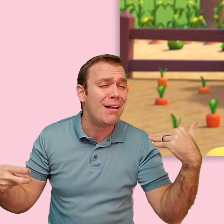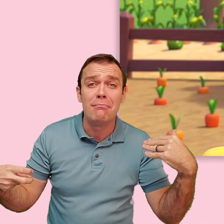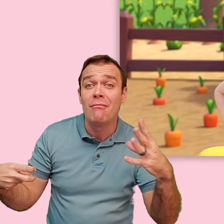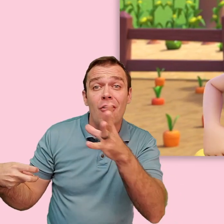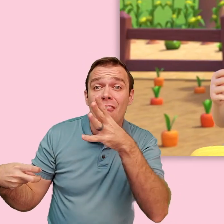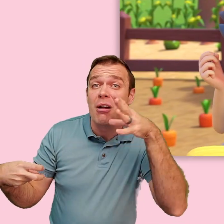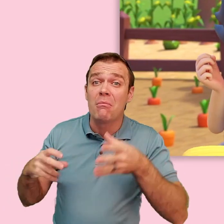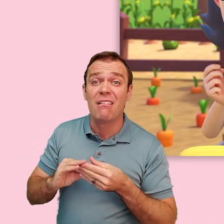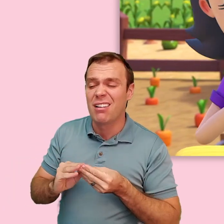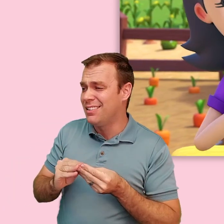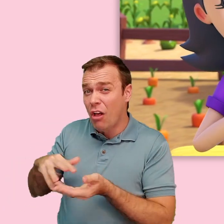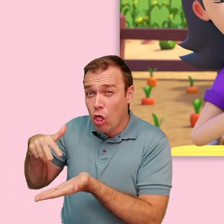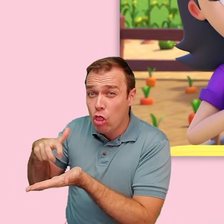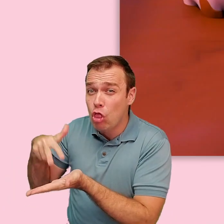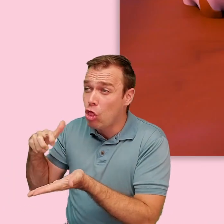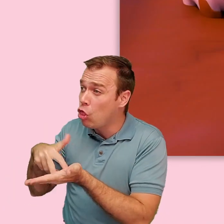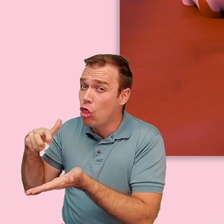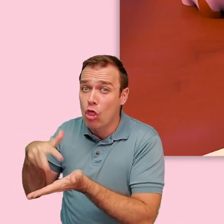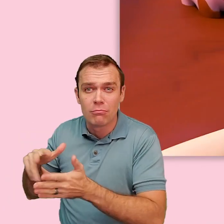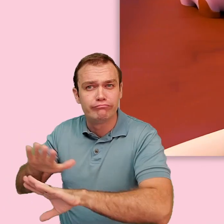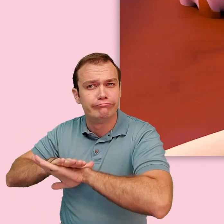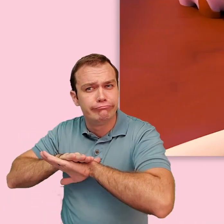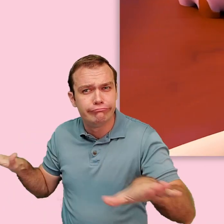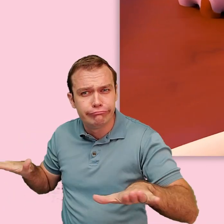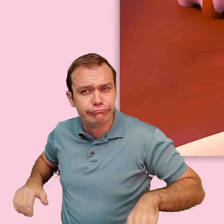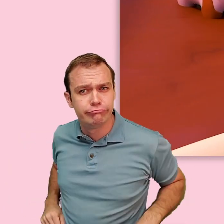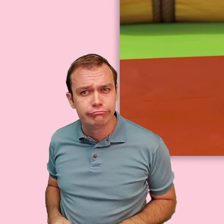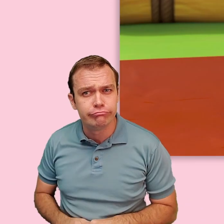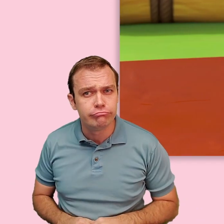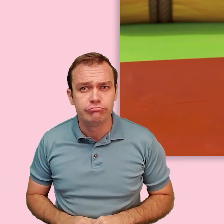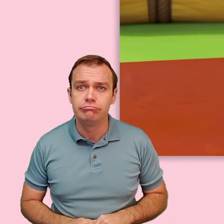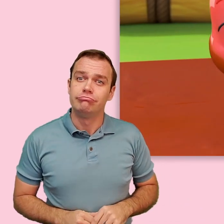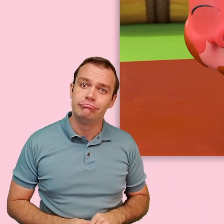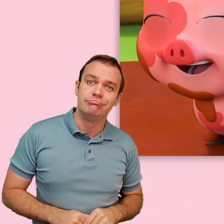farmer said, No more piggies jumping in the mud.